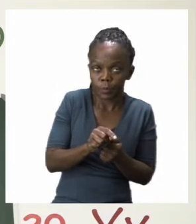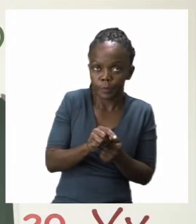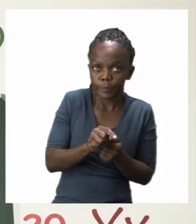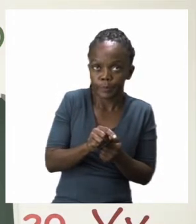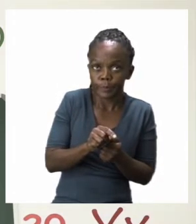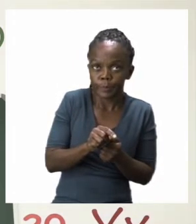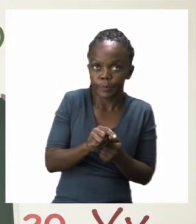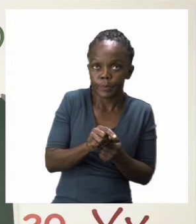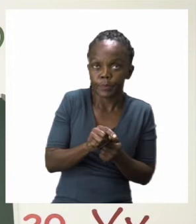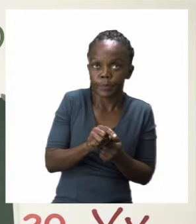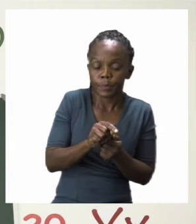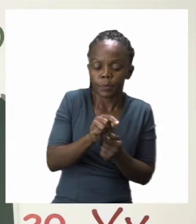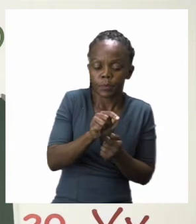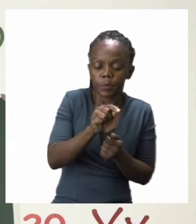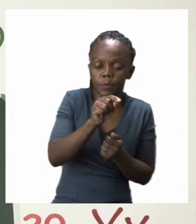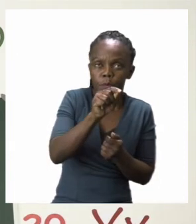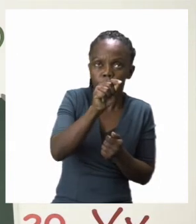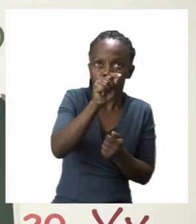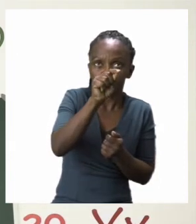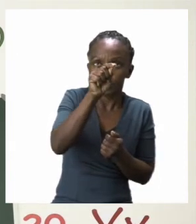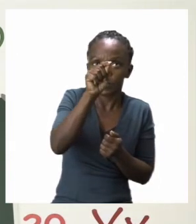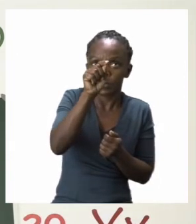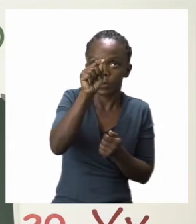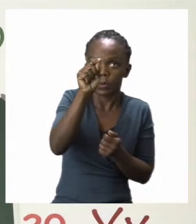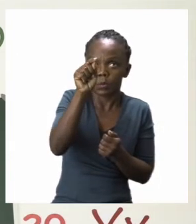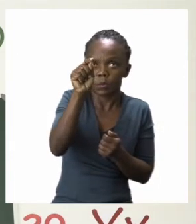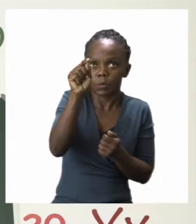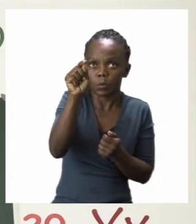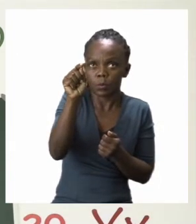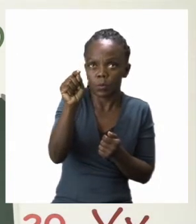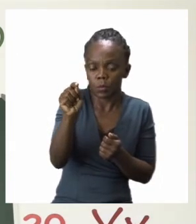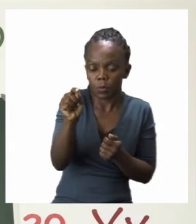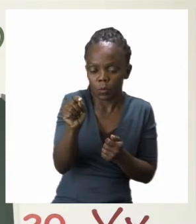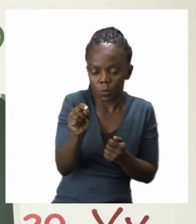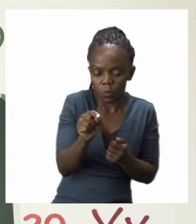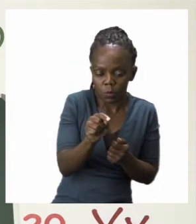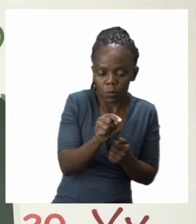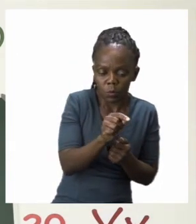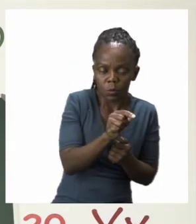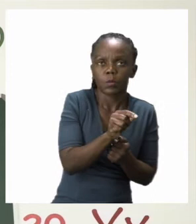the second thing that we're going to do is go round.